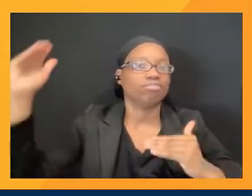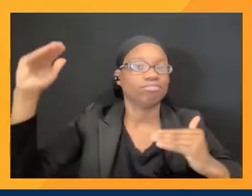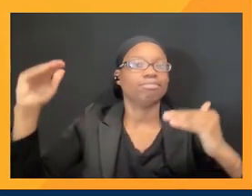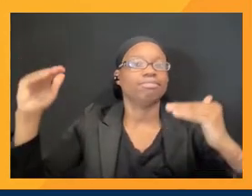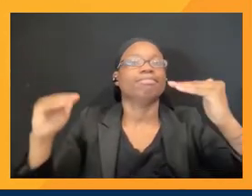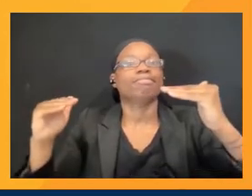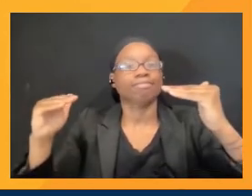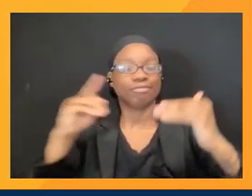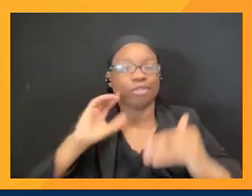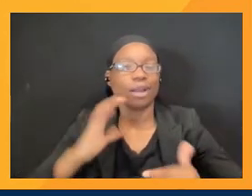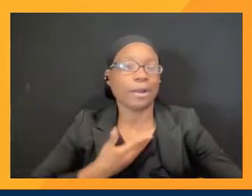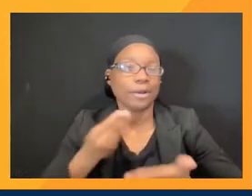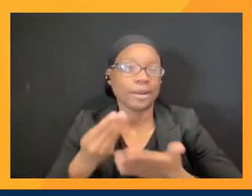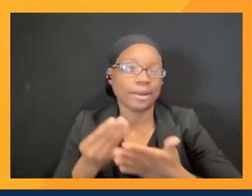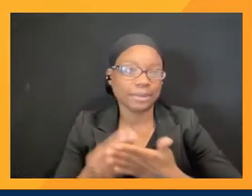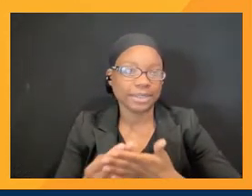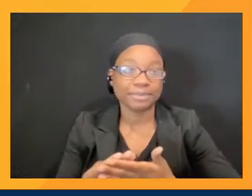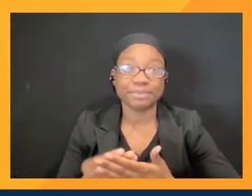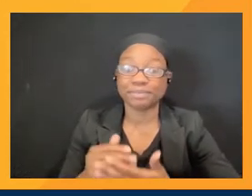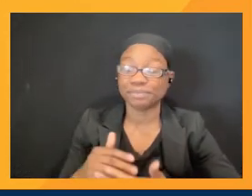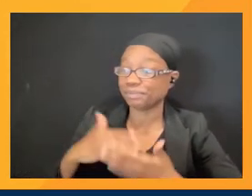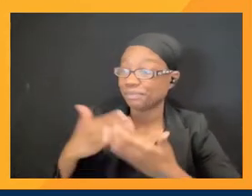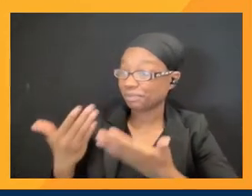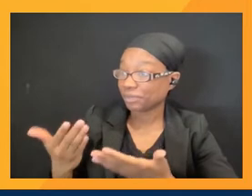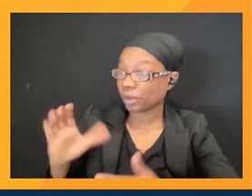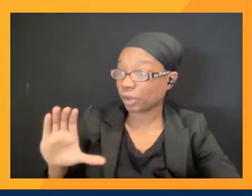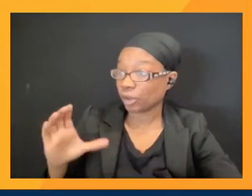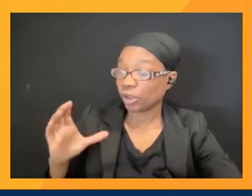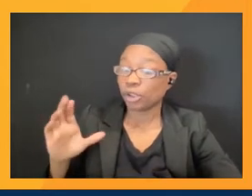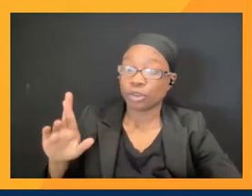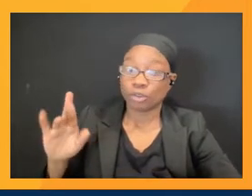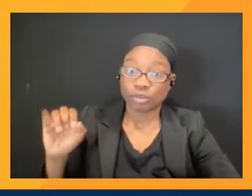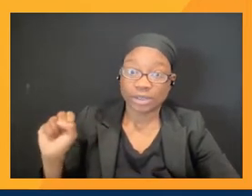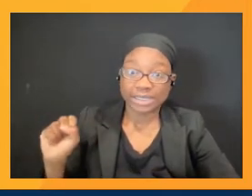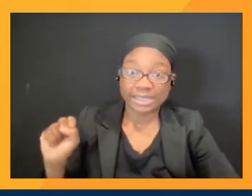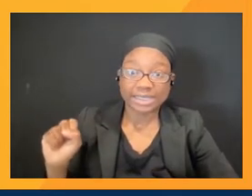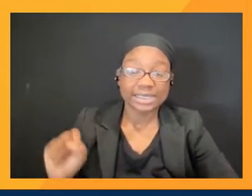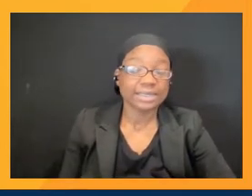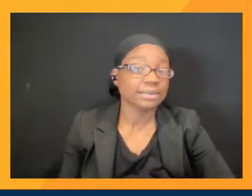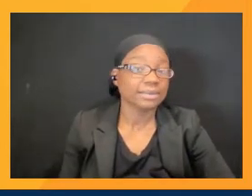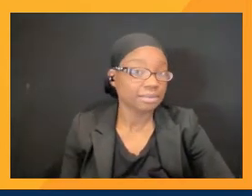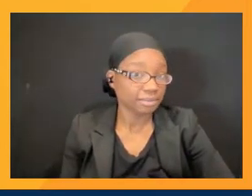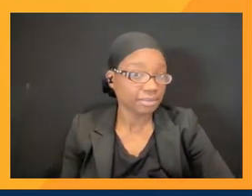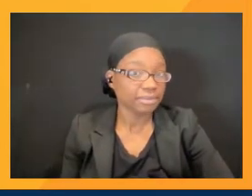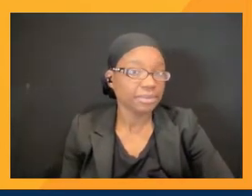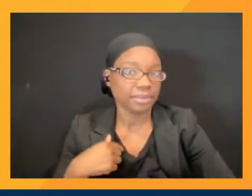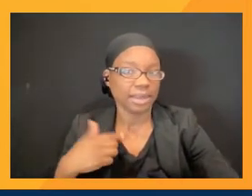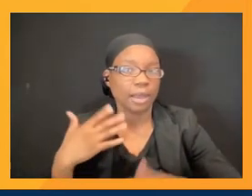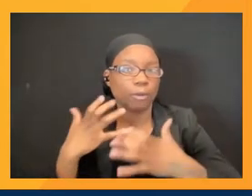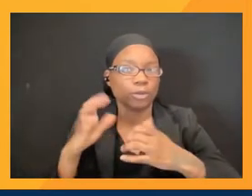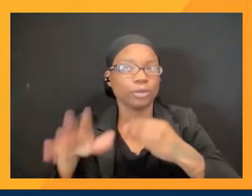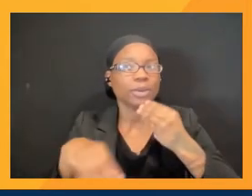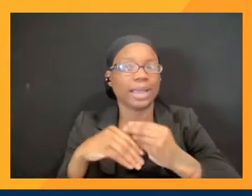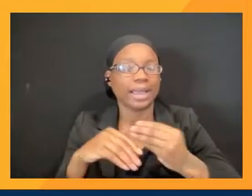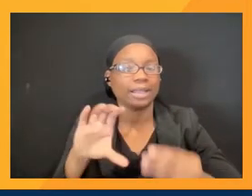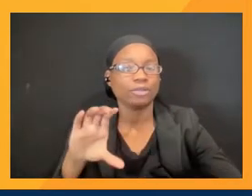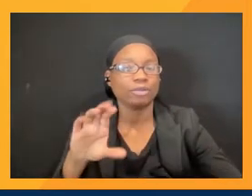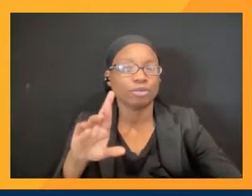On average, 26% of a caregiver's income goes to support that unpaid